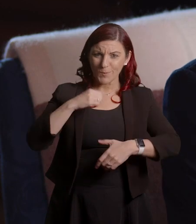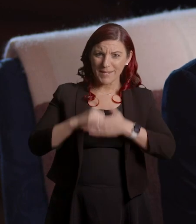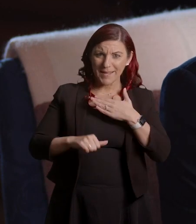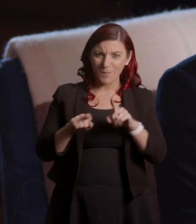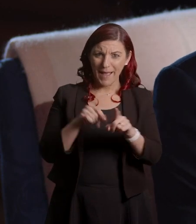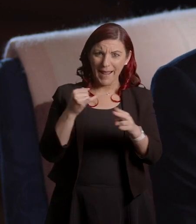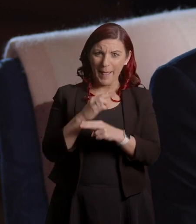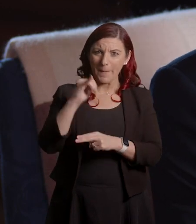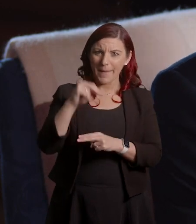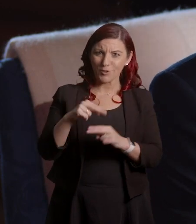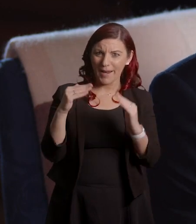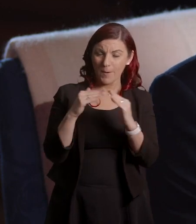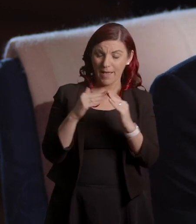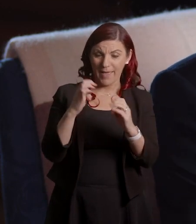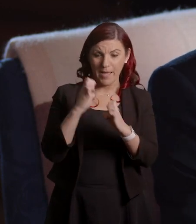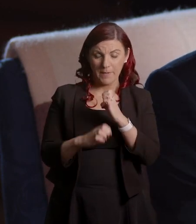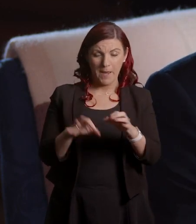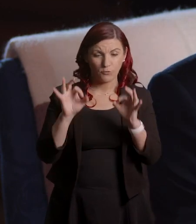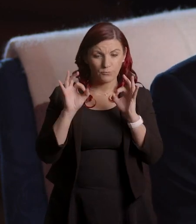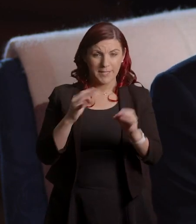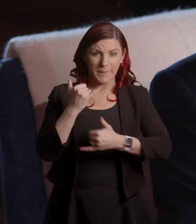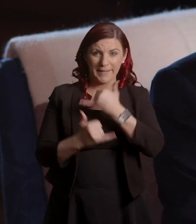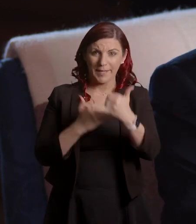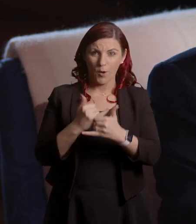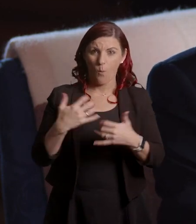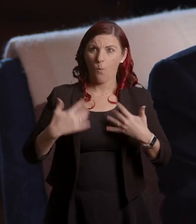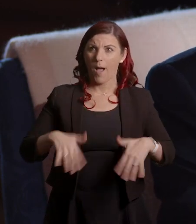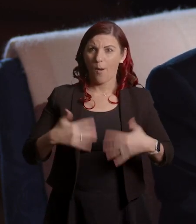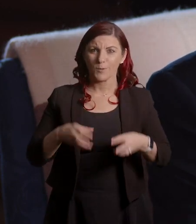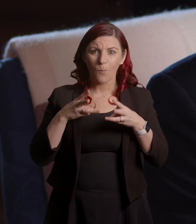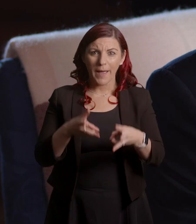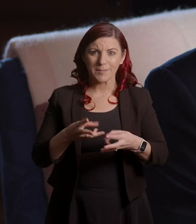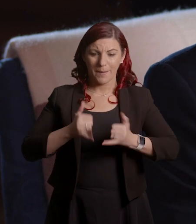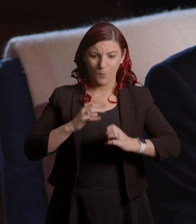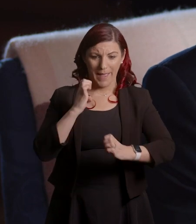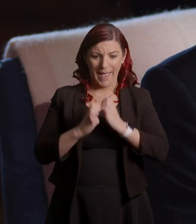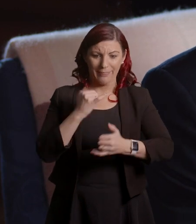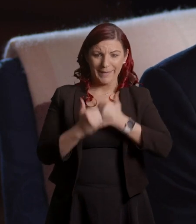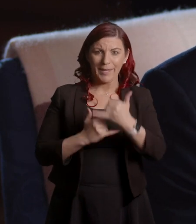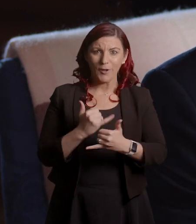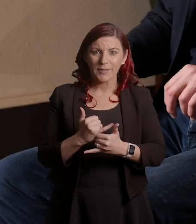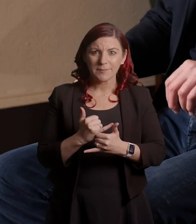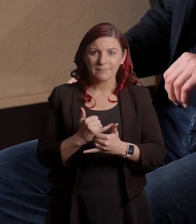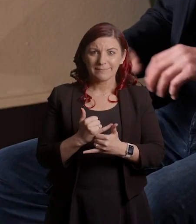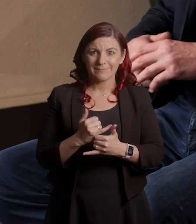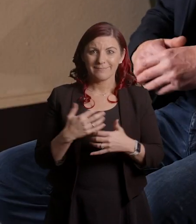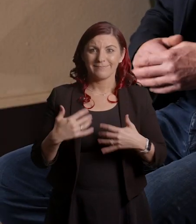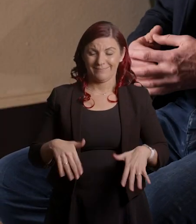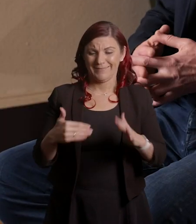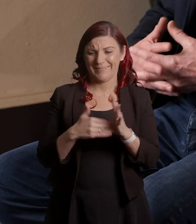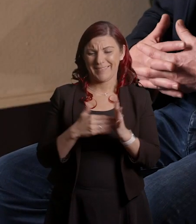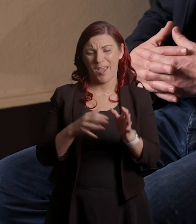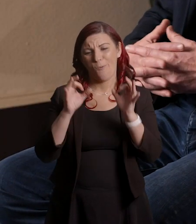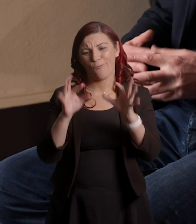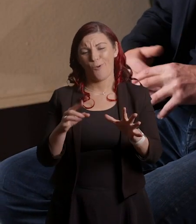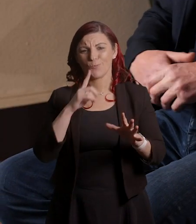today in the Mansion House. At the end of what's been an incredible year, Mick, what a way to end this year of years. Yeah, we're